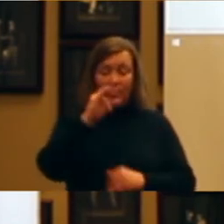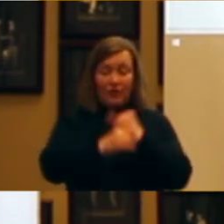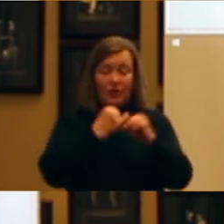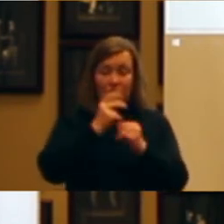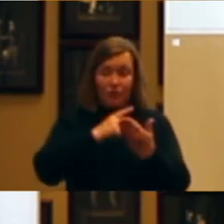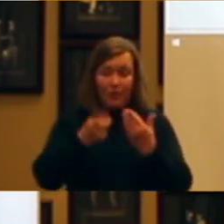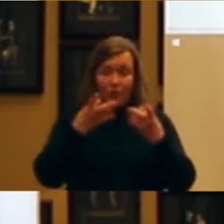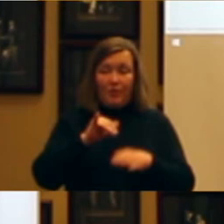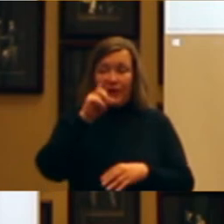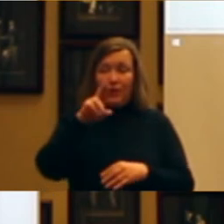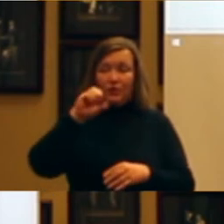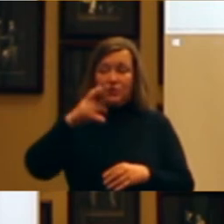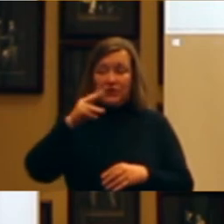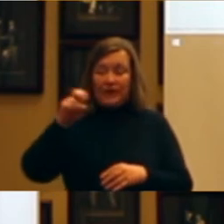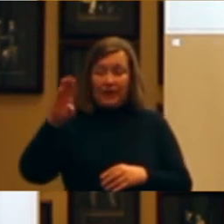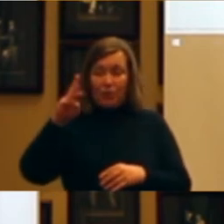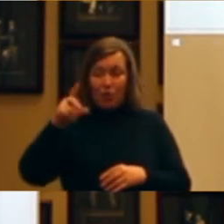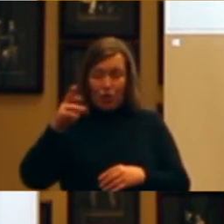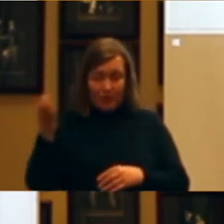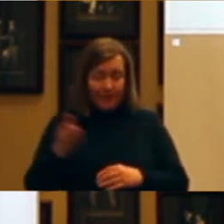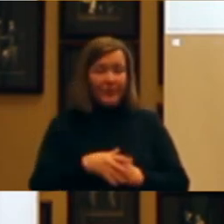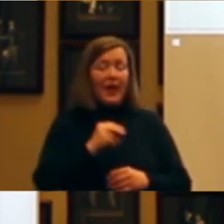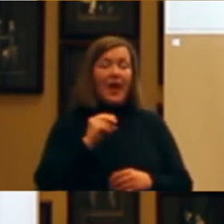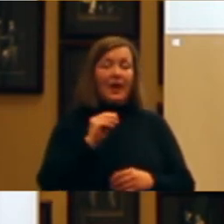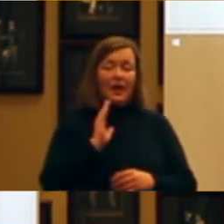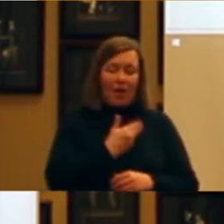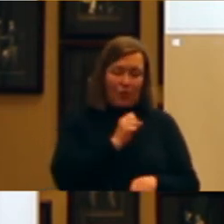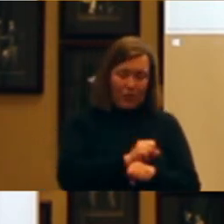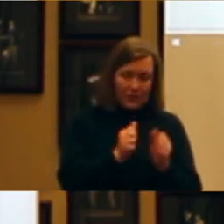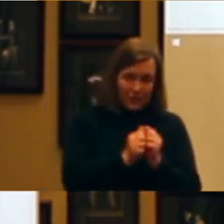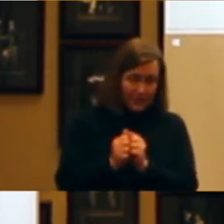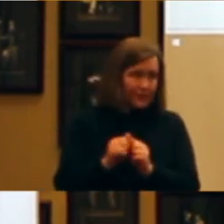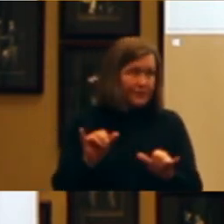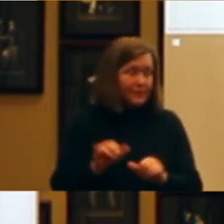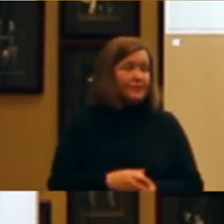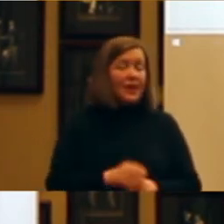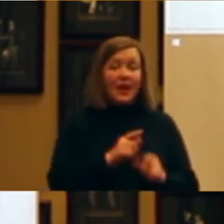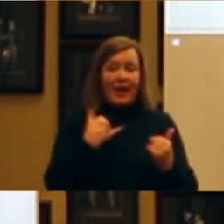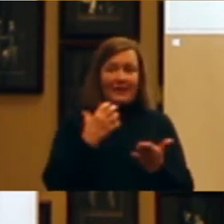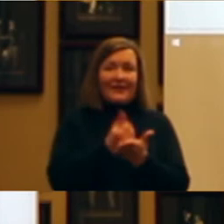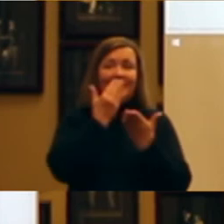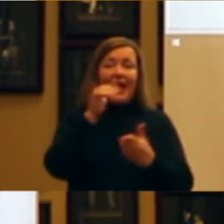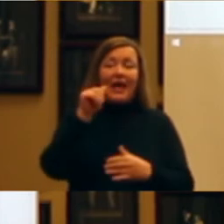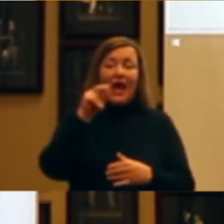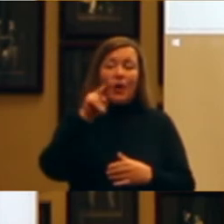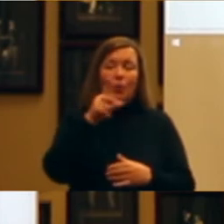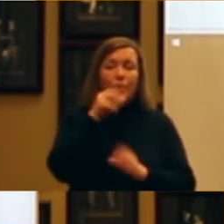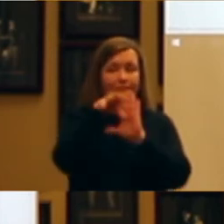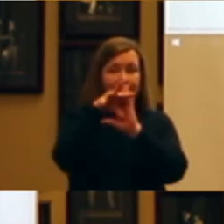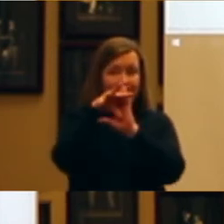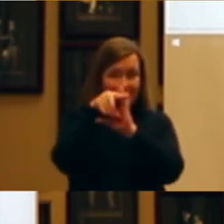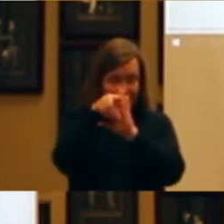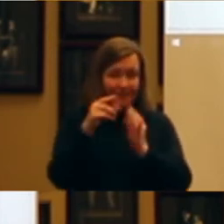Program, directed by Dr. Schneeberger, and our work as well. I want to take a quick moment to thank Yanu, our